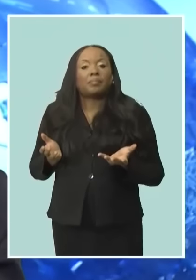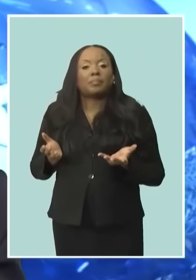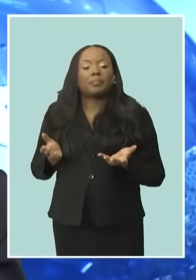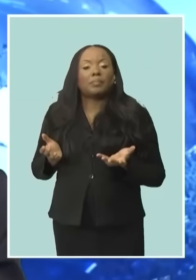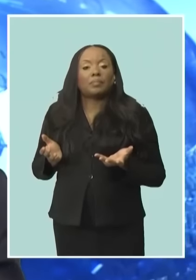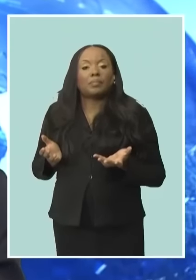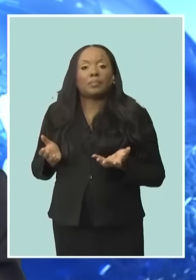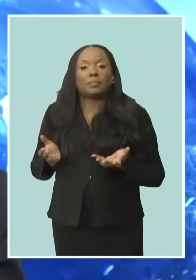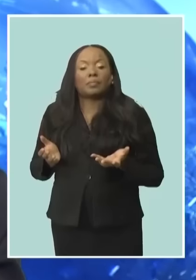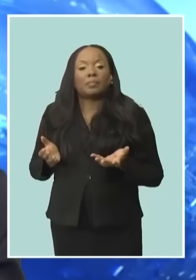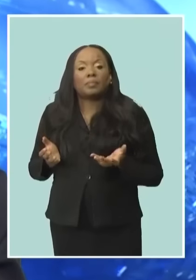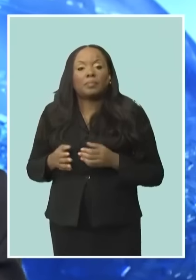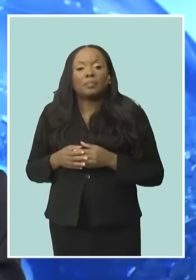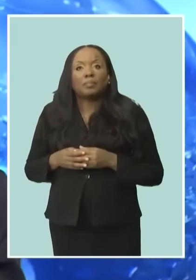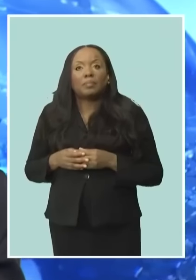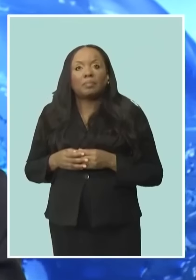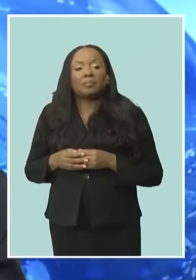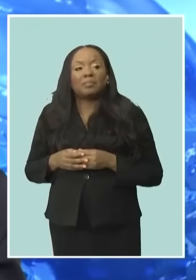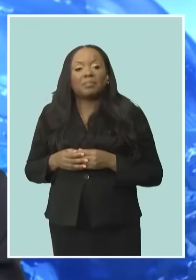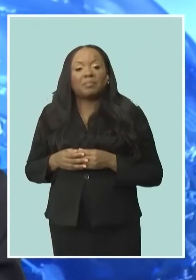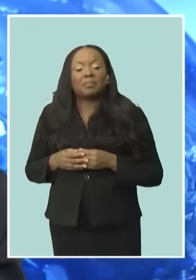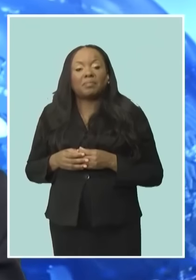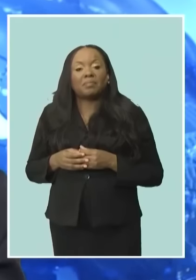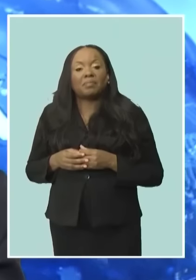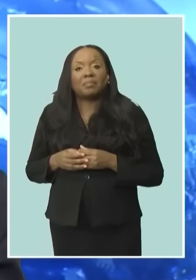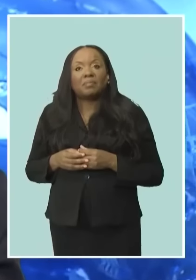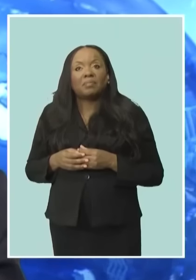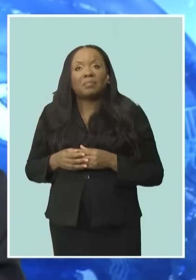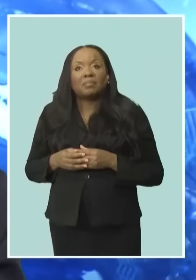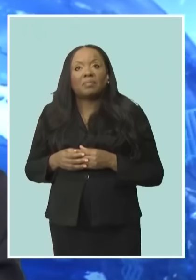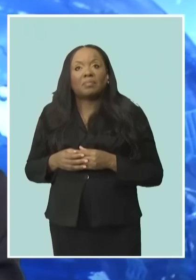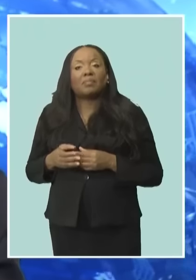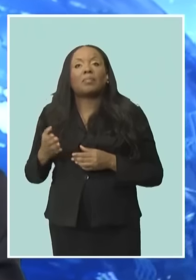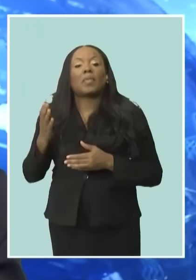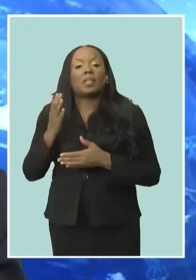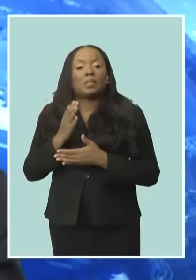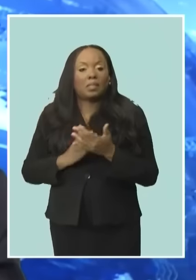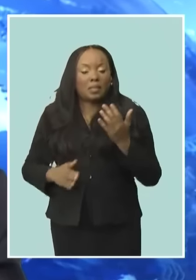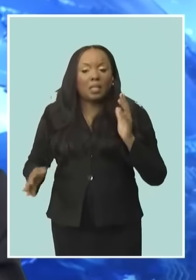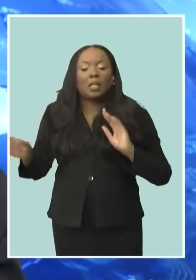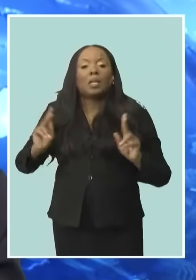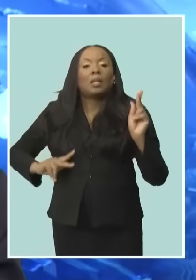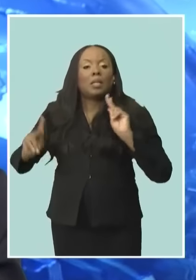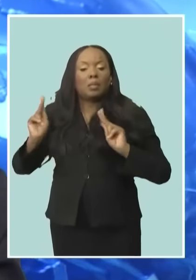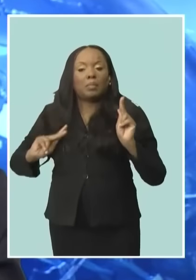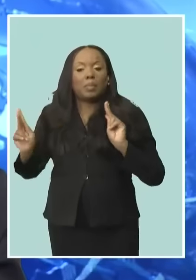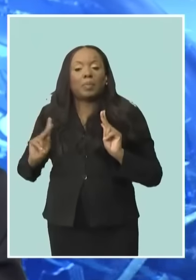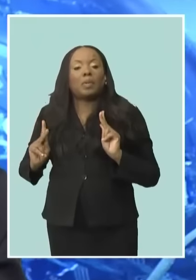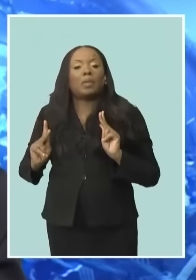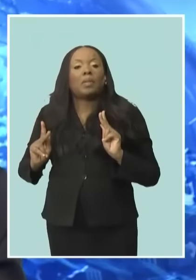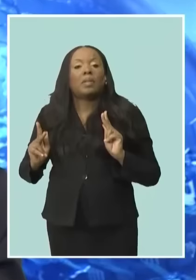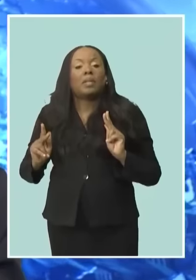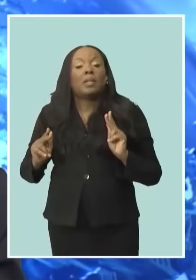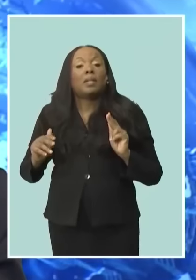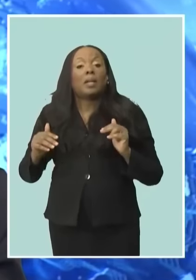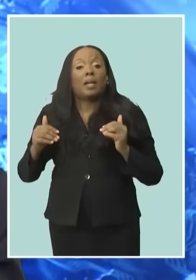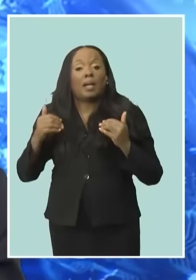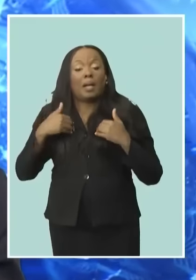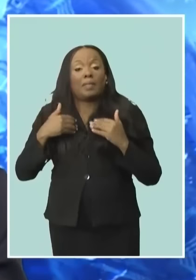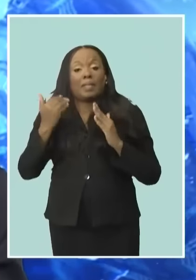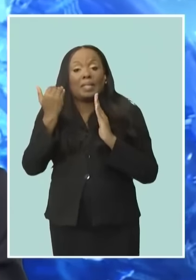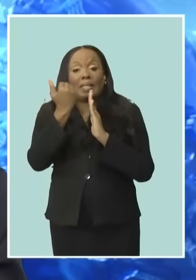in each constituency are not likely to be the number of people who can vote because they're not available for different reasons. We actually got some data from